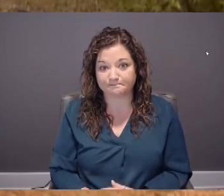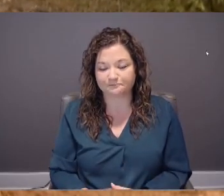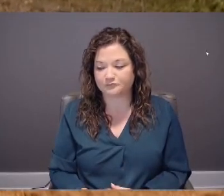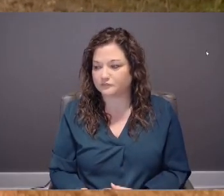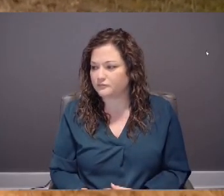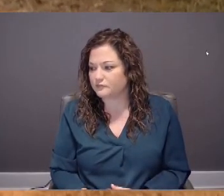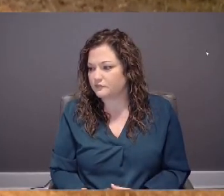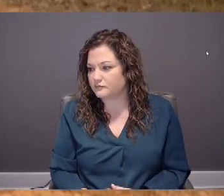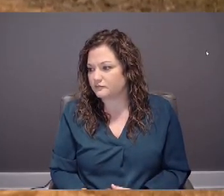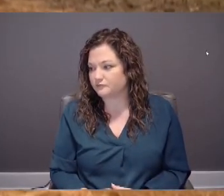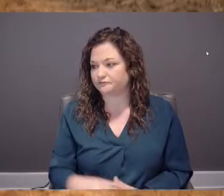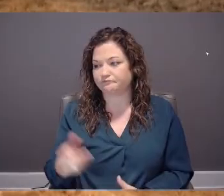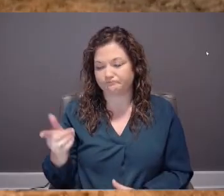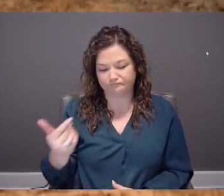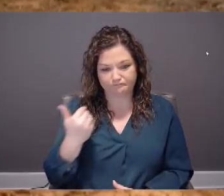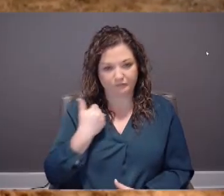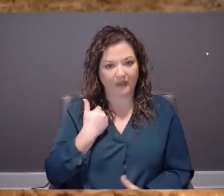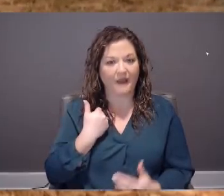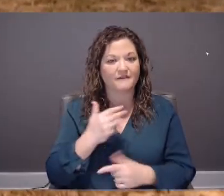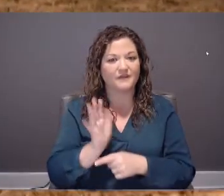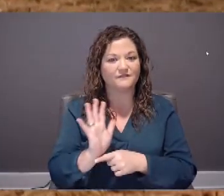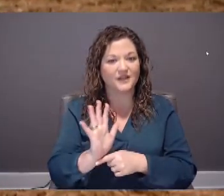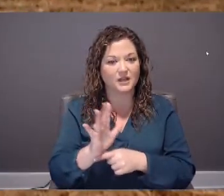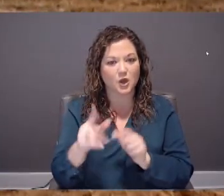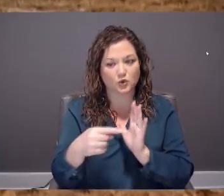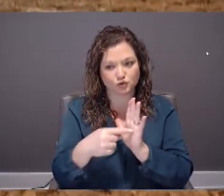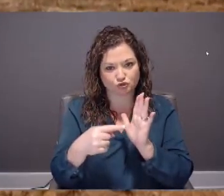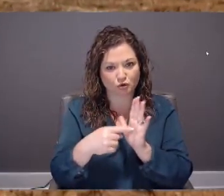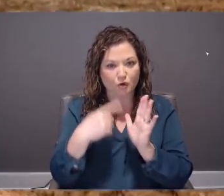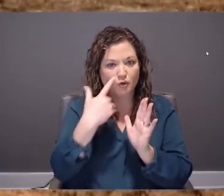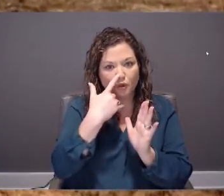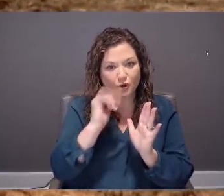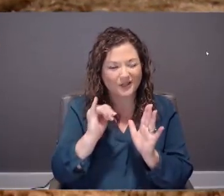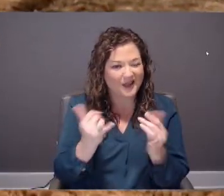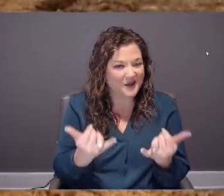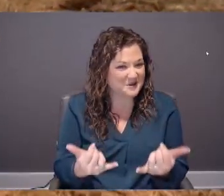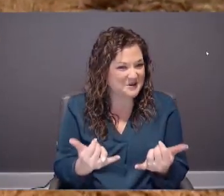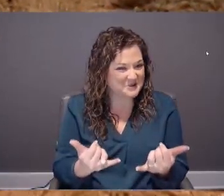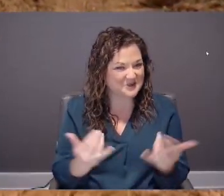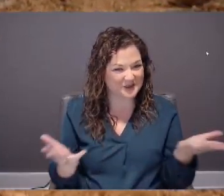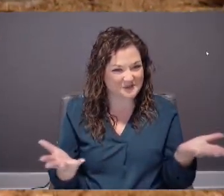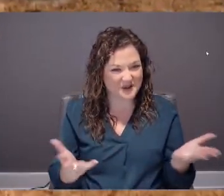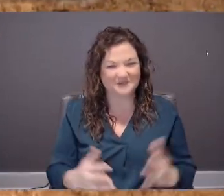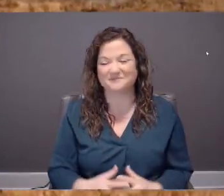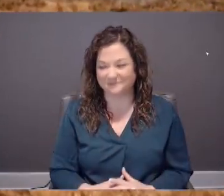Is a video showing kind of what the site looks like at this point in time.